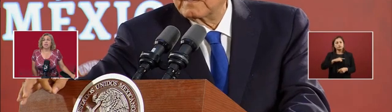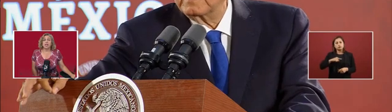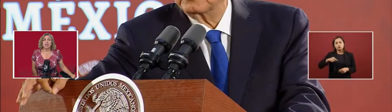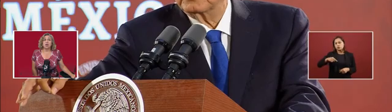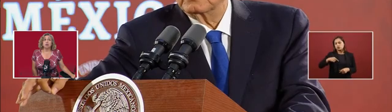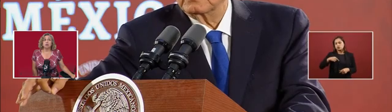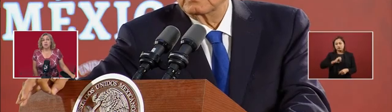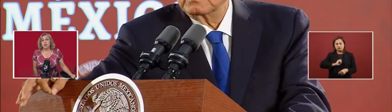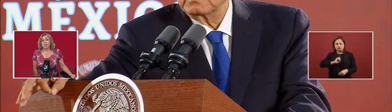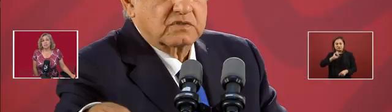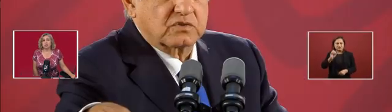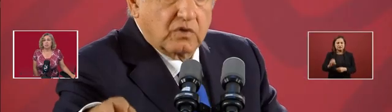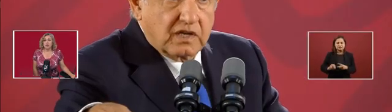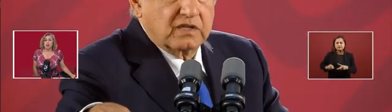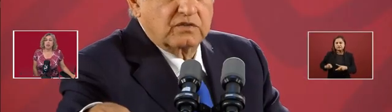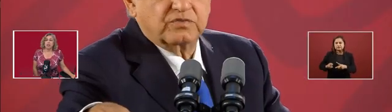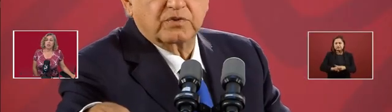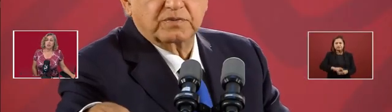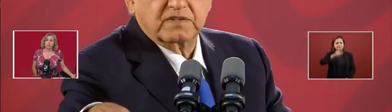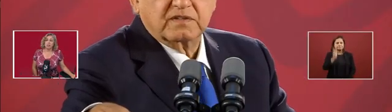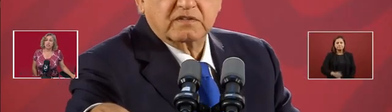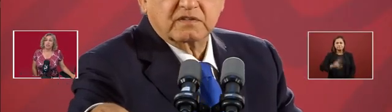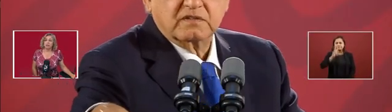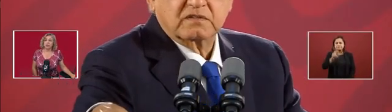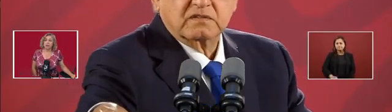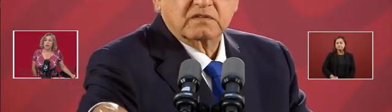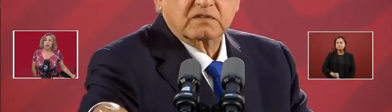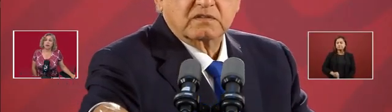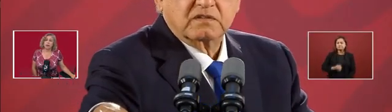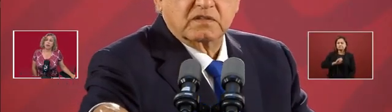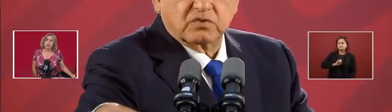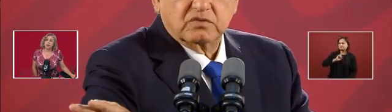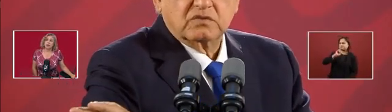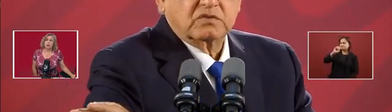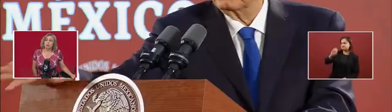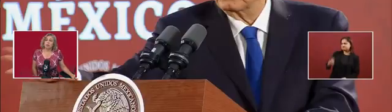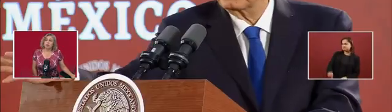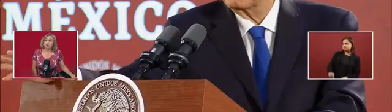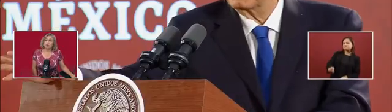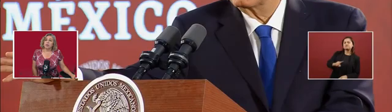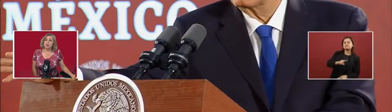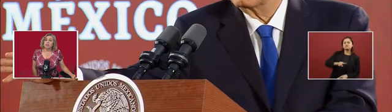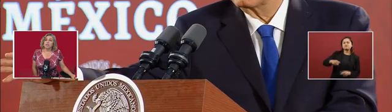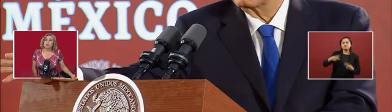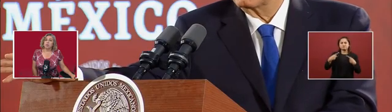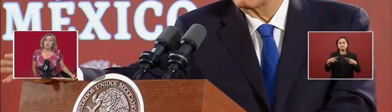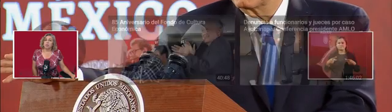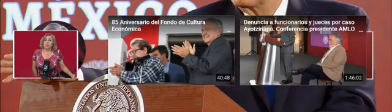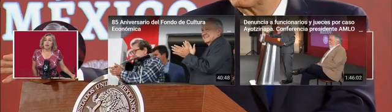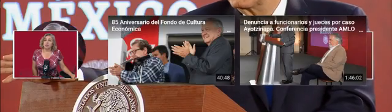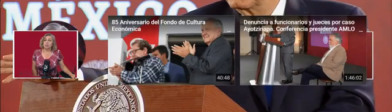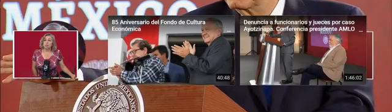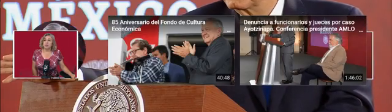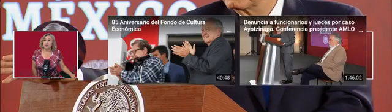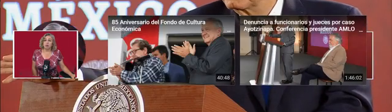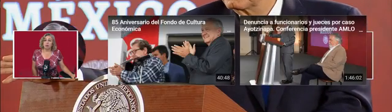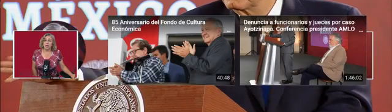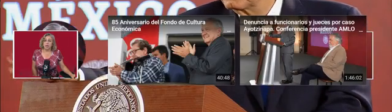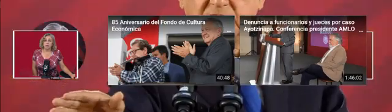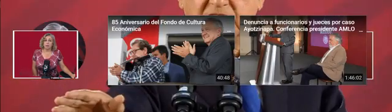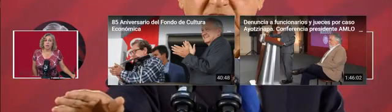sobre la aprobación. regarding the approval of the treaty. Dejé de manifiesto Also, I left as a